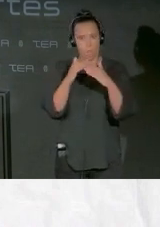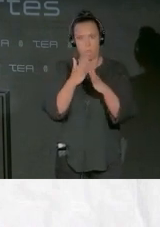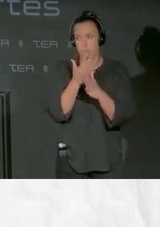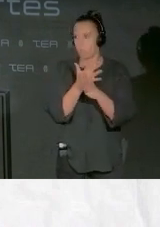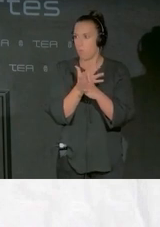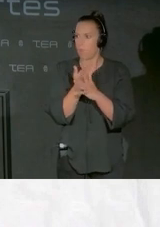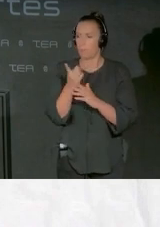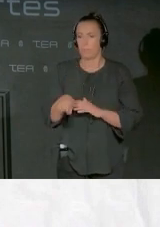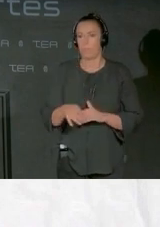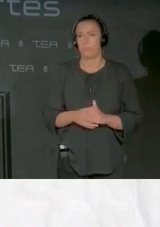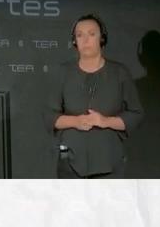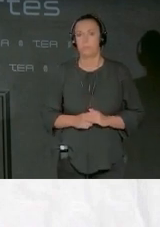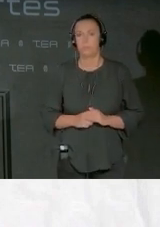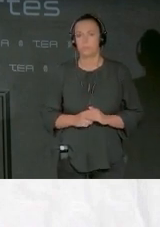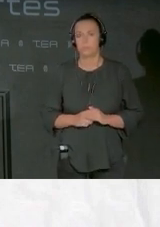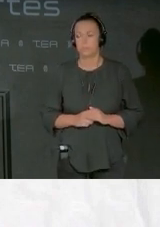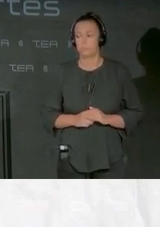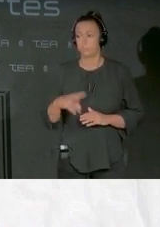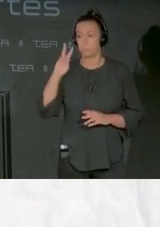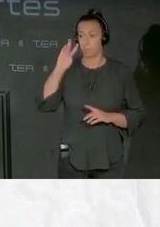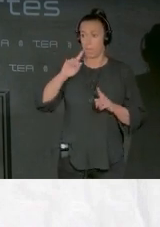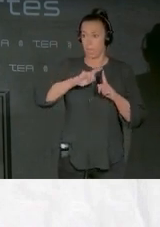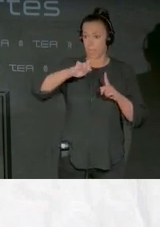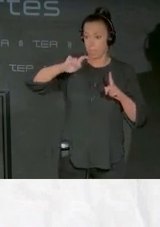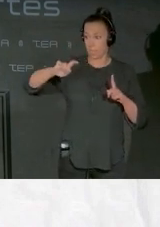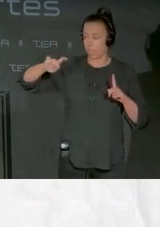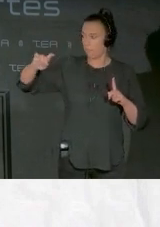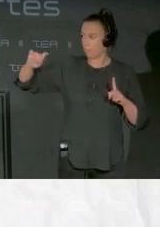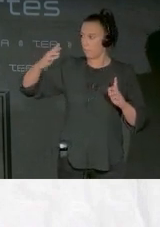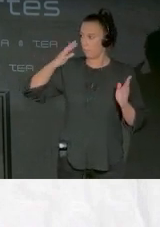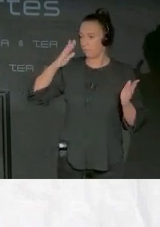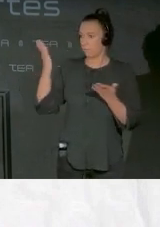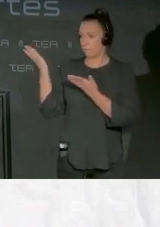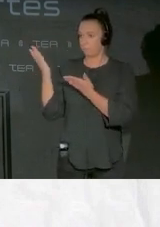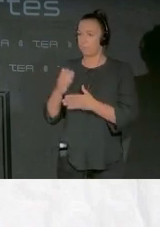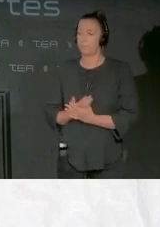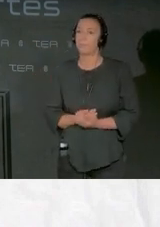It's a nice picture there from ISFA,